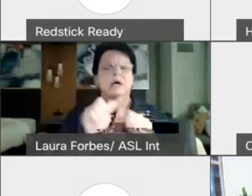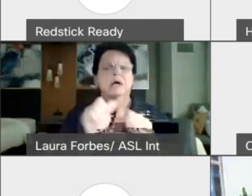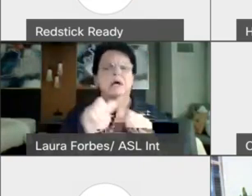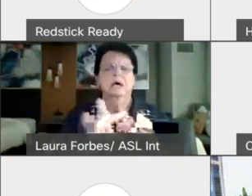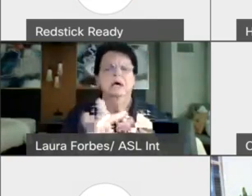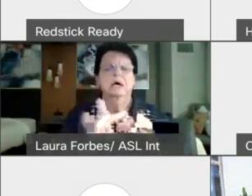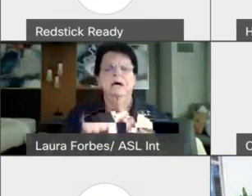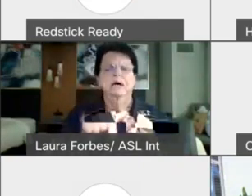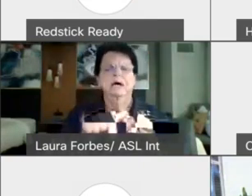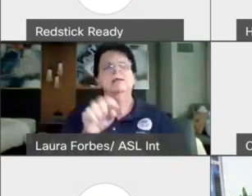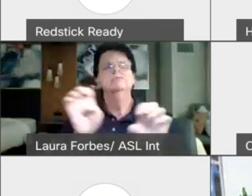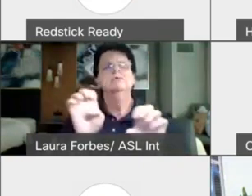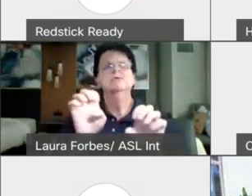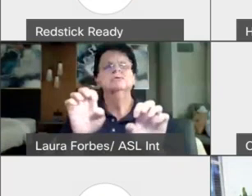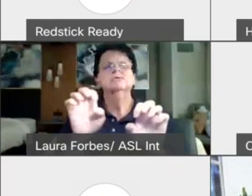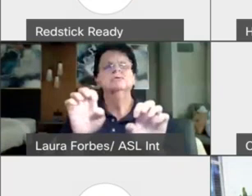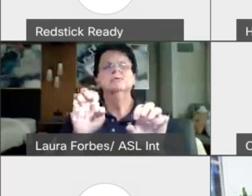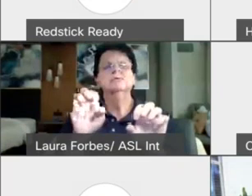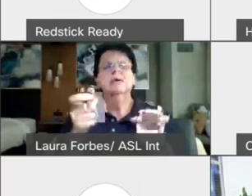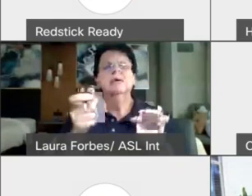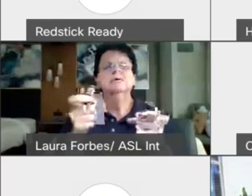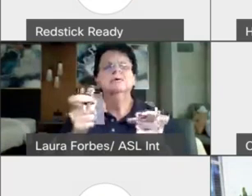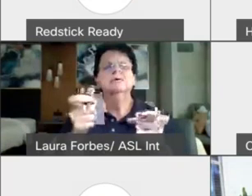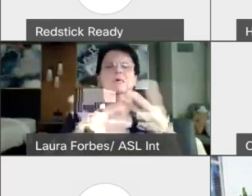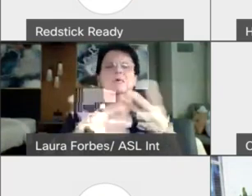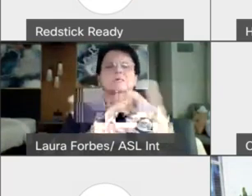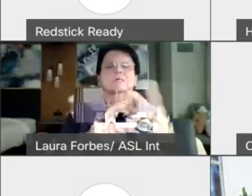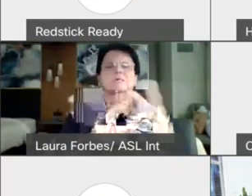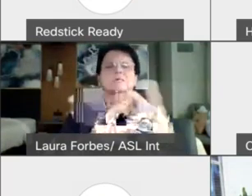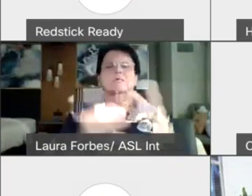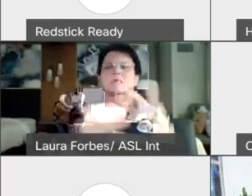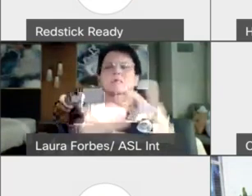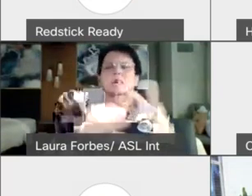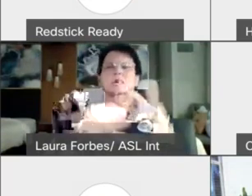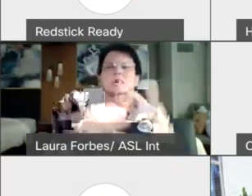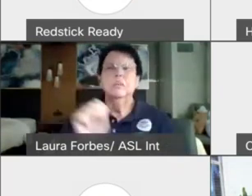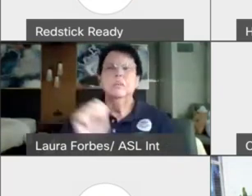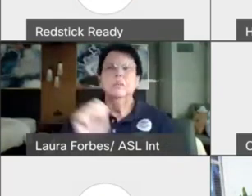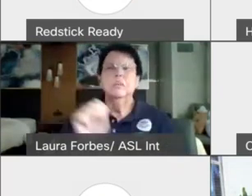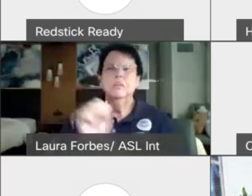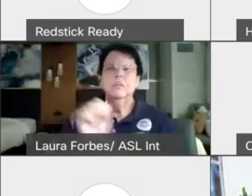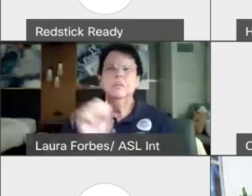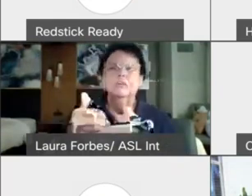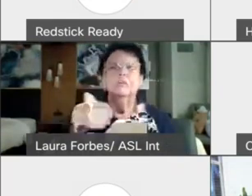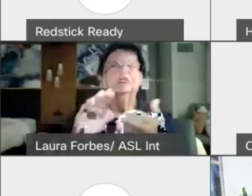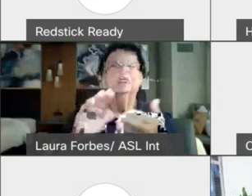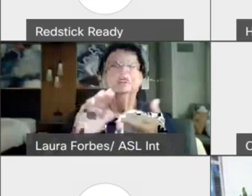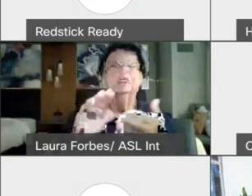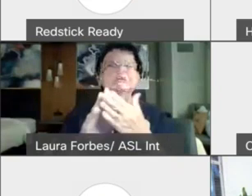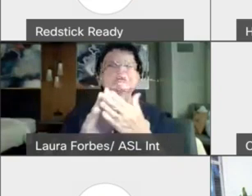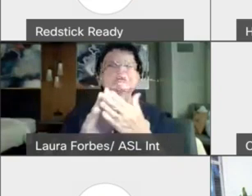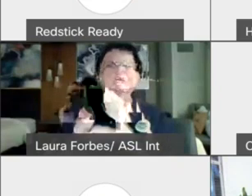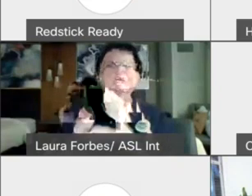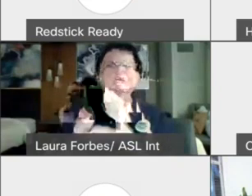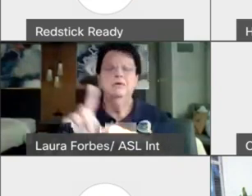world. So MOSEP works very closely with the cities of Baker, Zachary, and